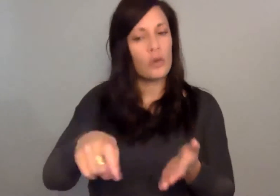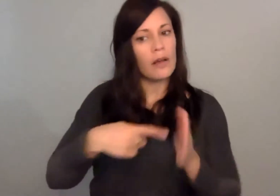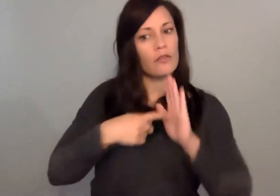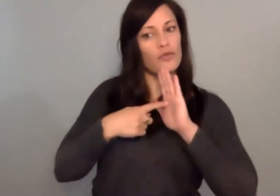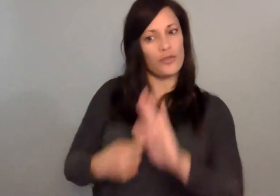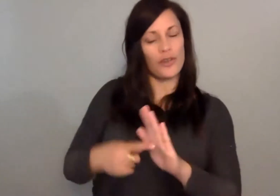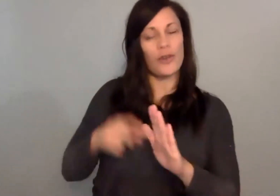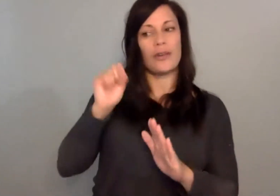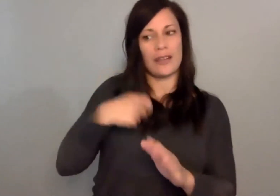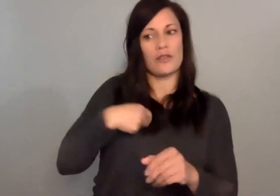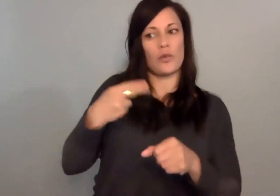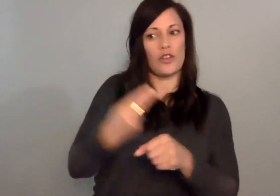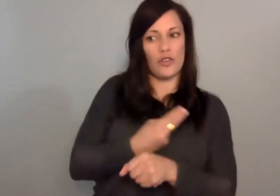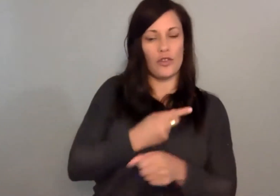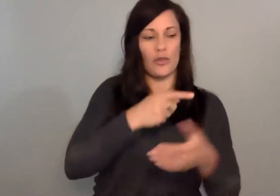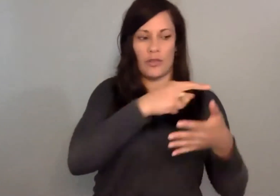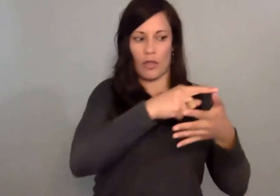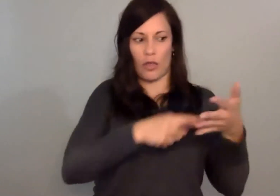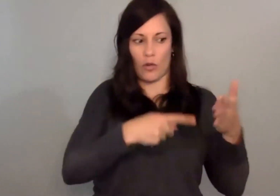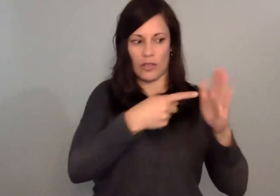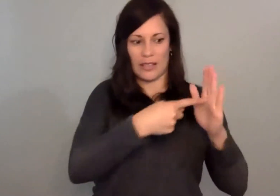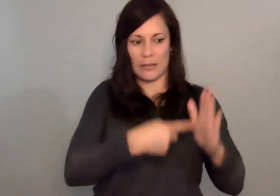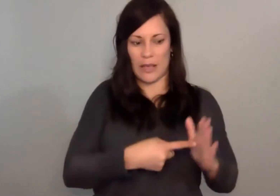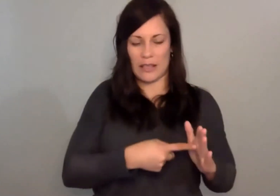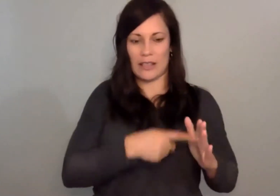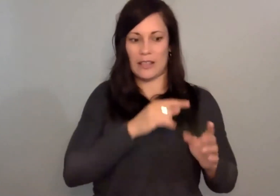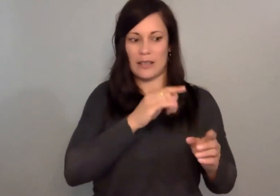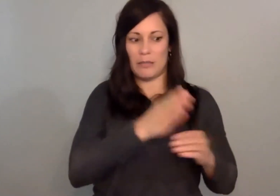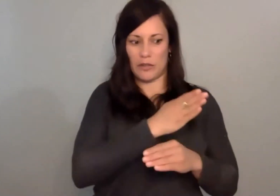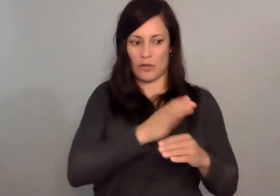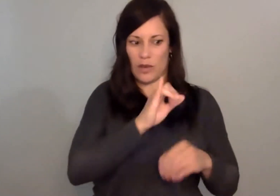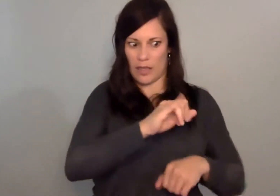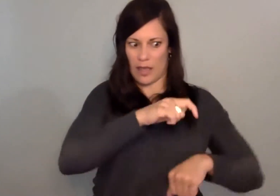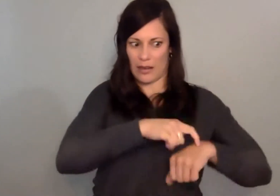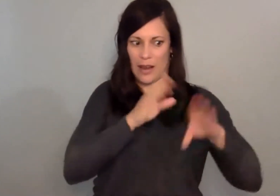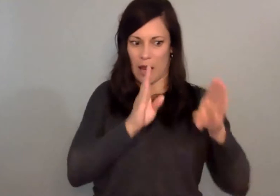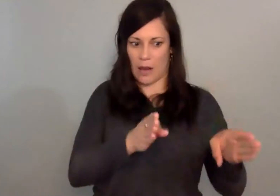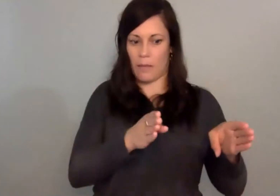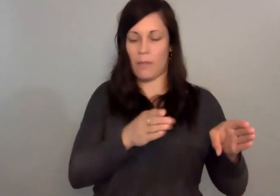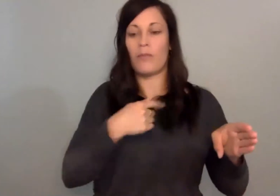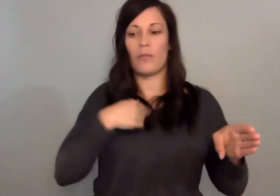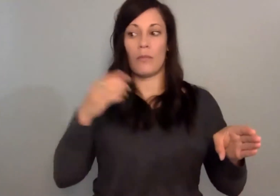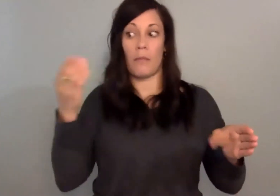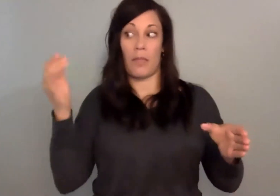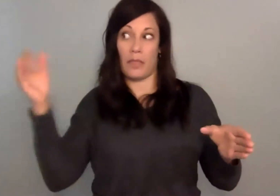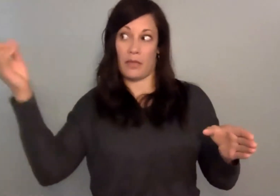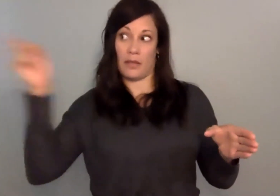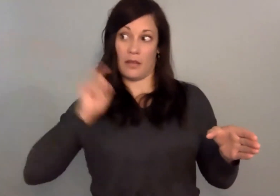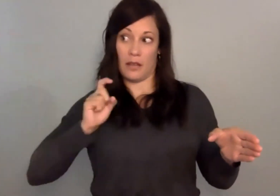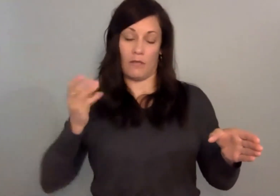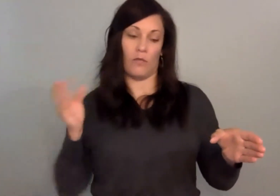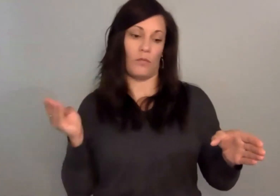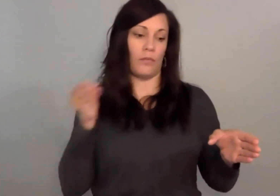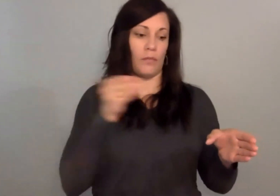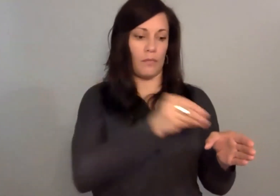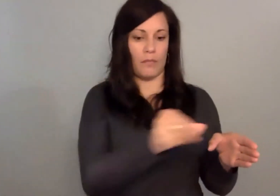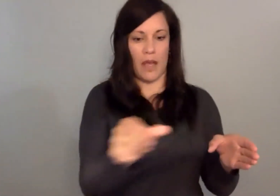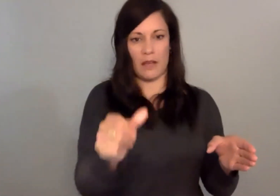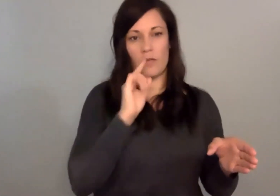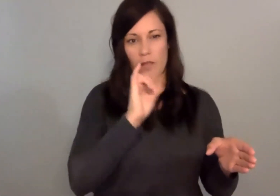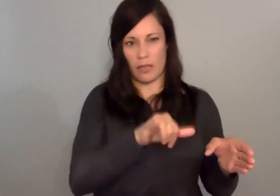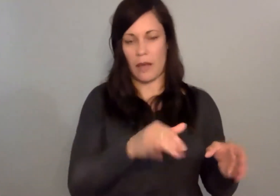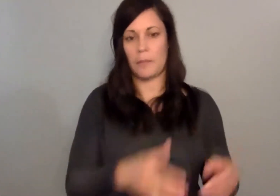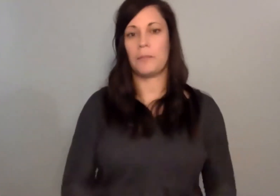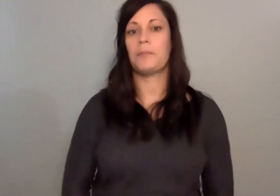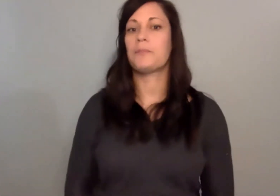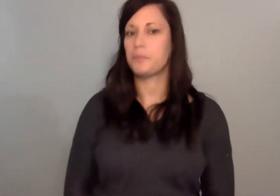been used and make sure it's within that time range. That is absolutely critical. Thanks, Julia. We're getting a lot